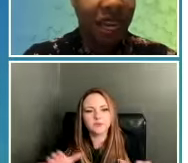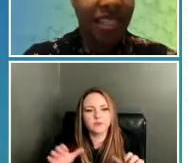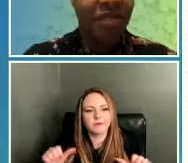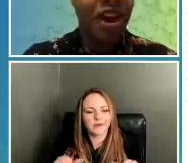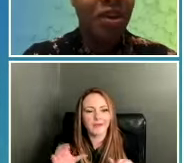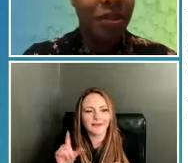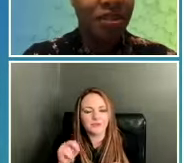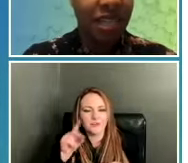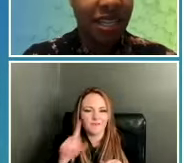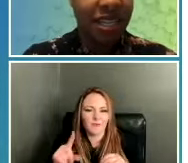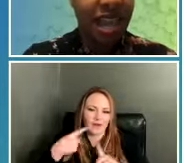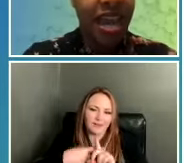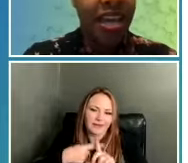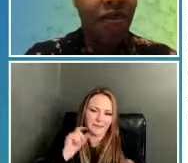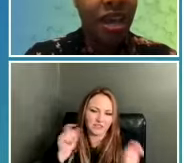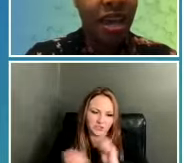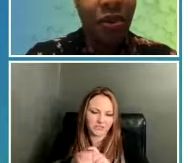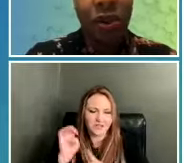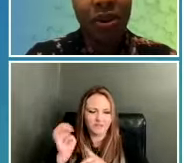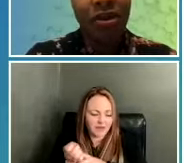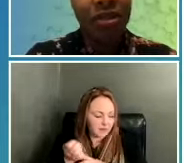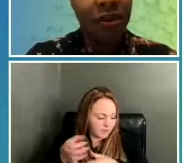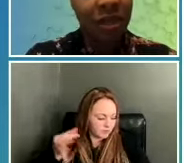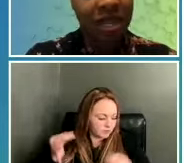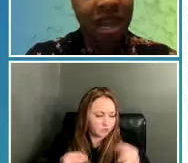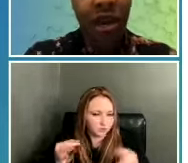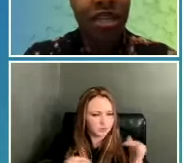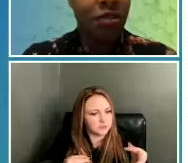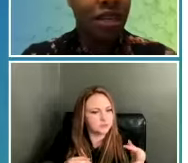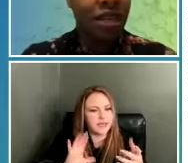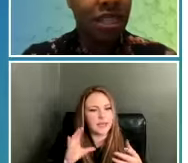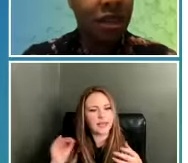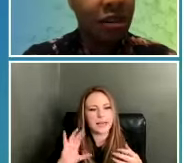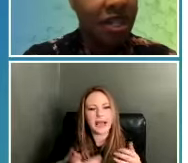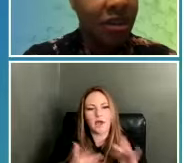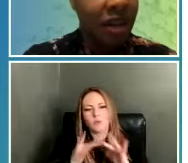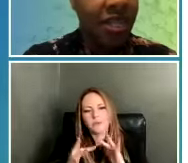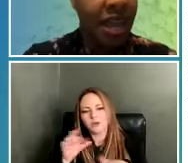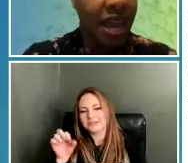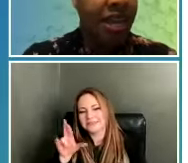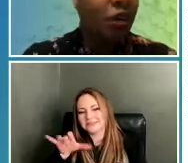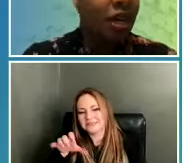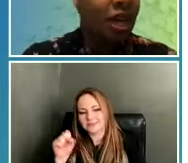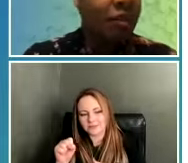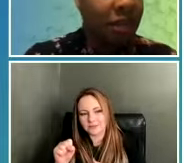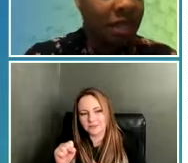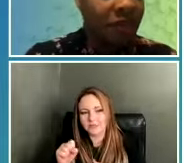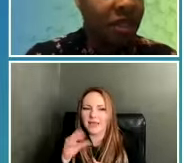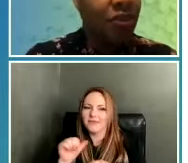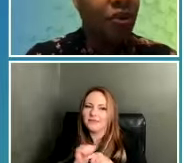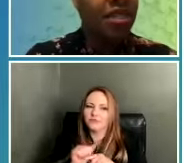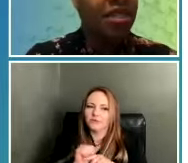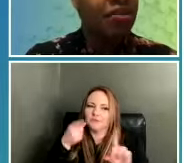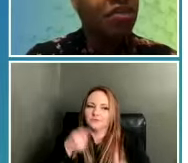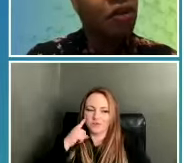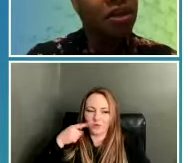climate change, environmental justice, and health equity webinar series. This was a lunch and learn series, and the training objectives for